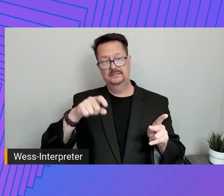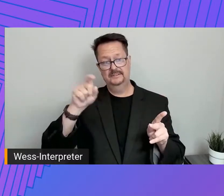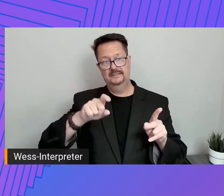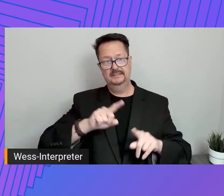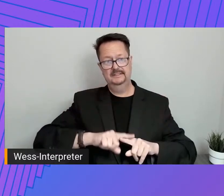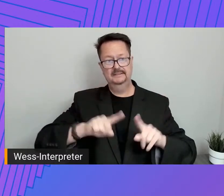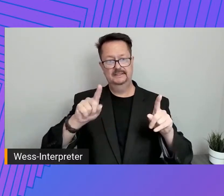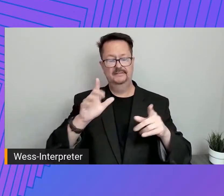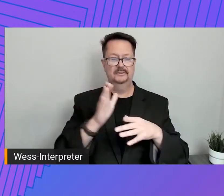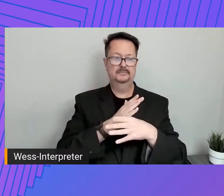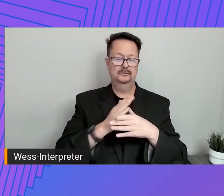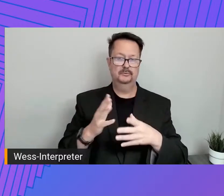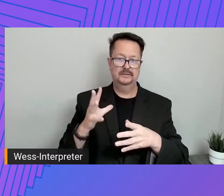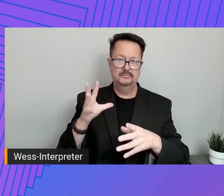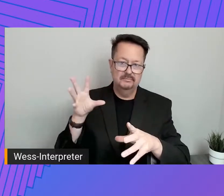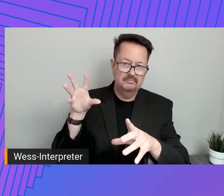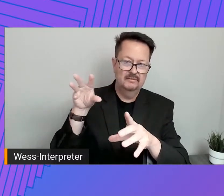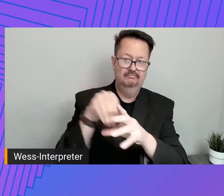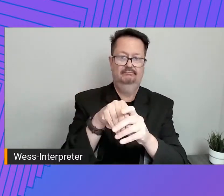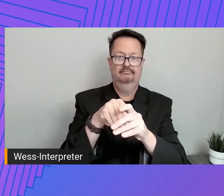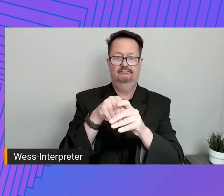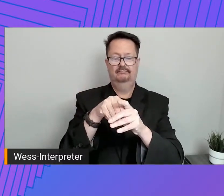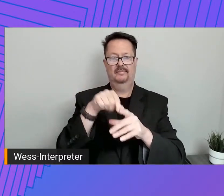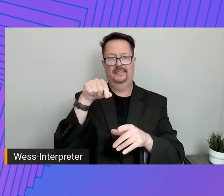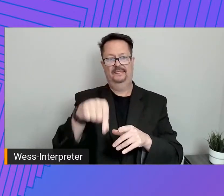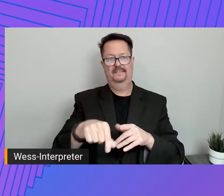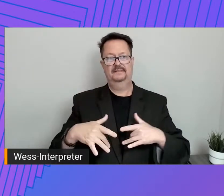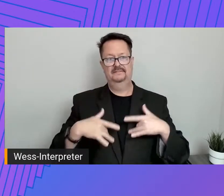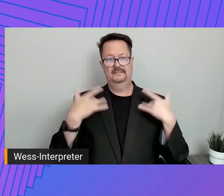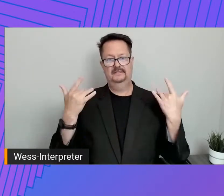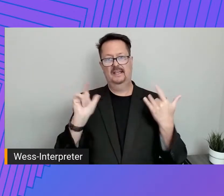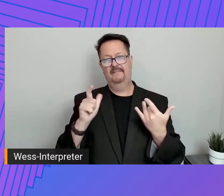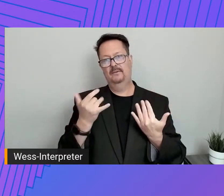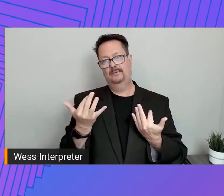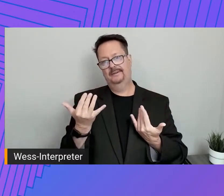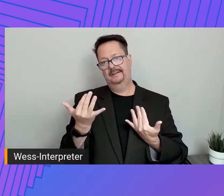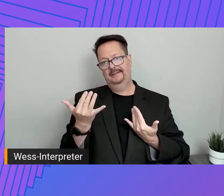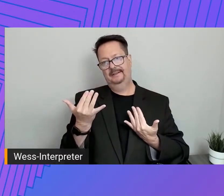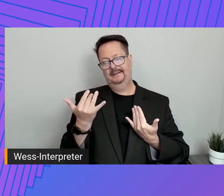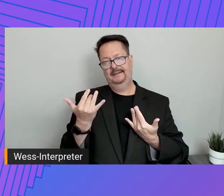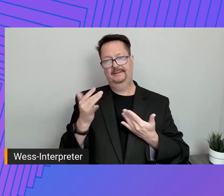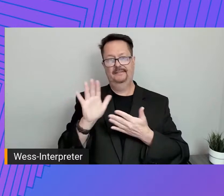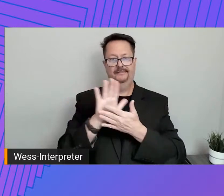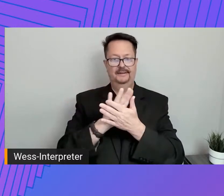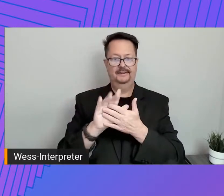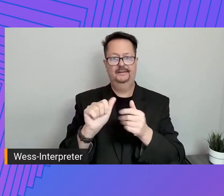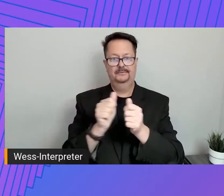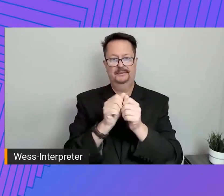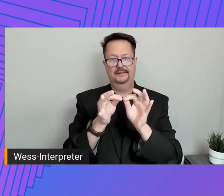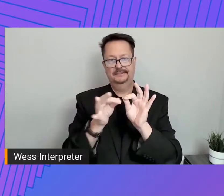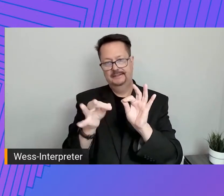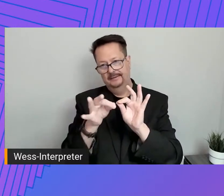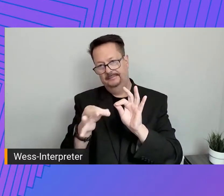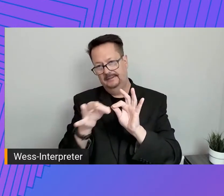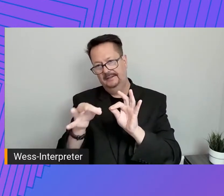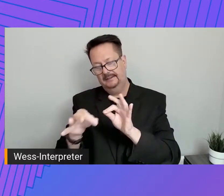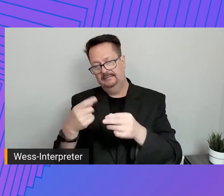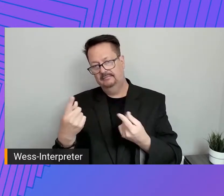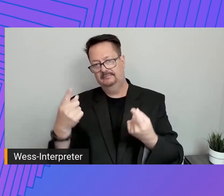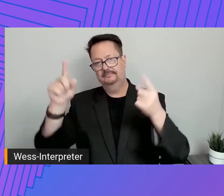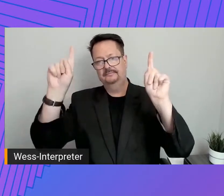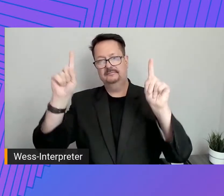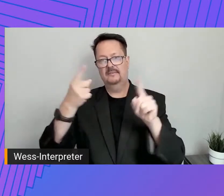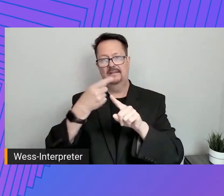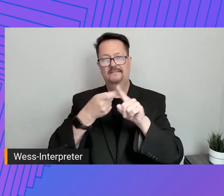being able to participate in events like this and having to wait for videos with subtitles to get released. So from all of